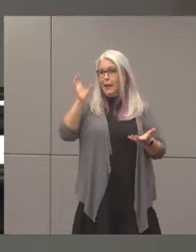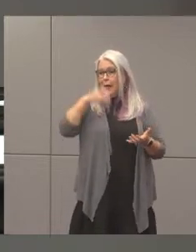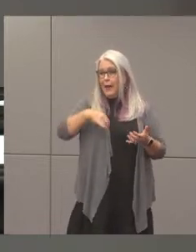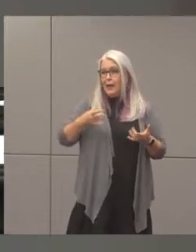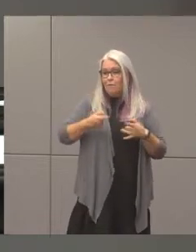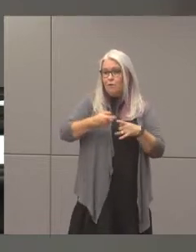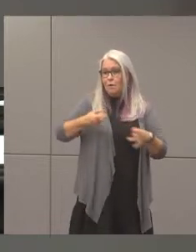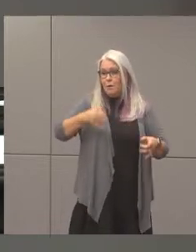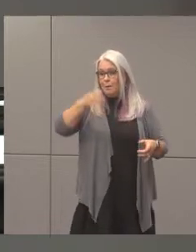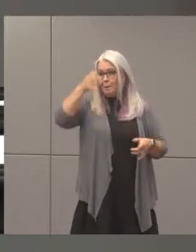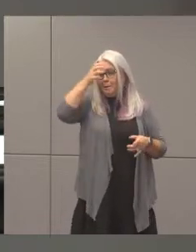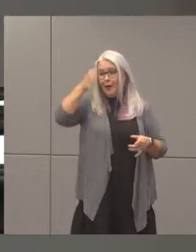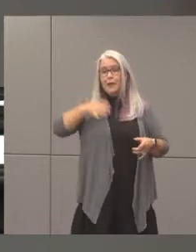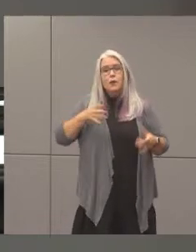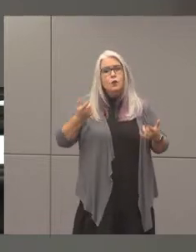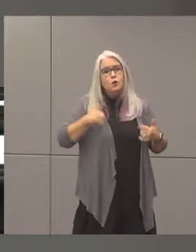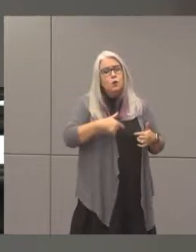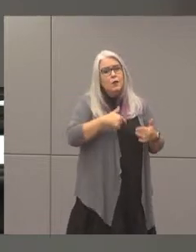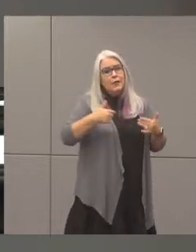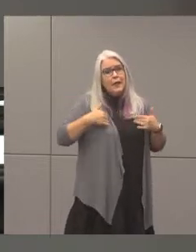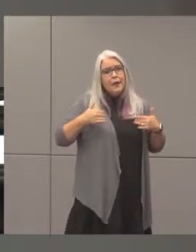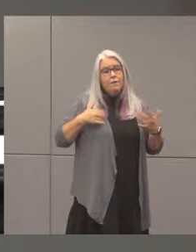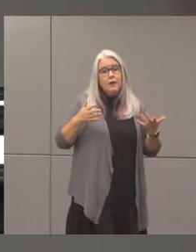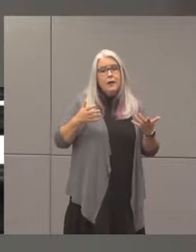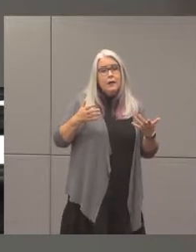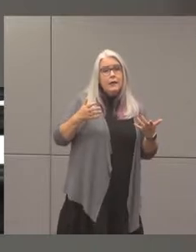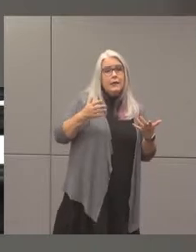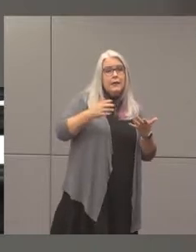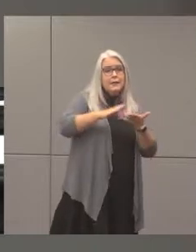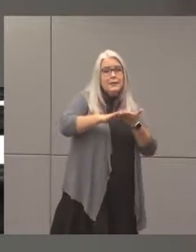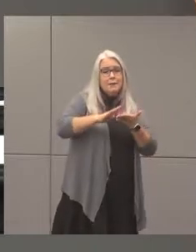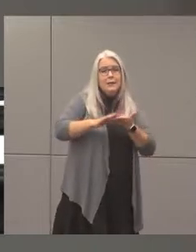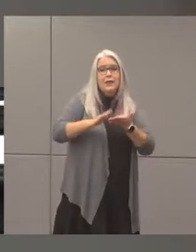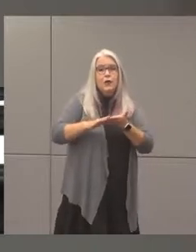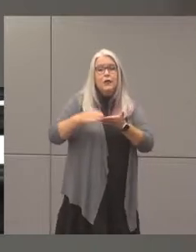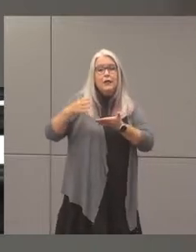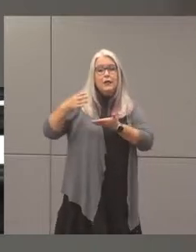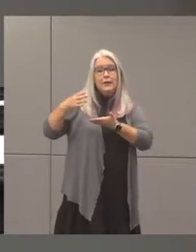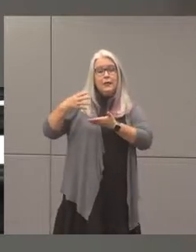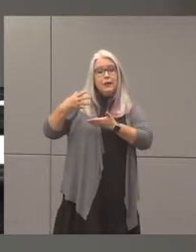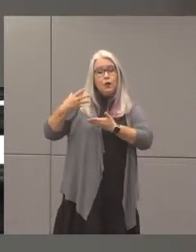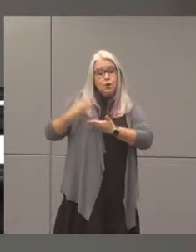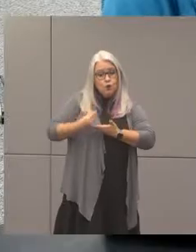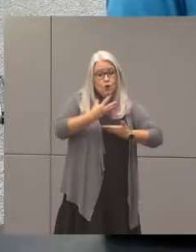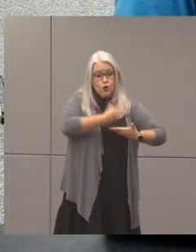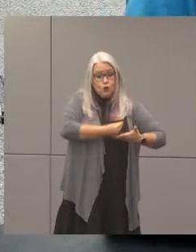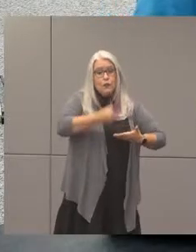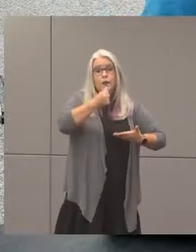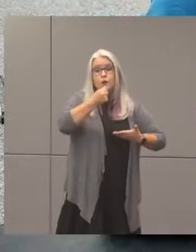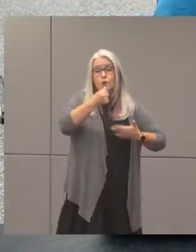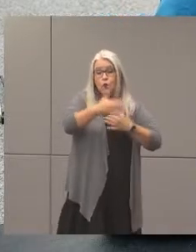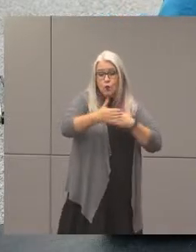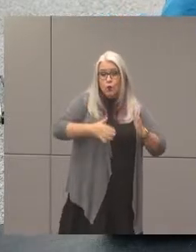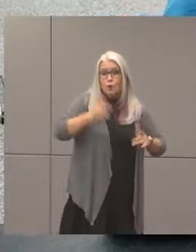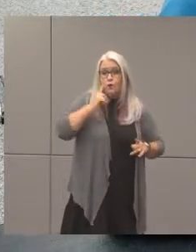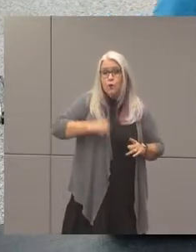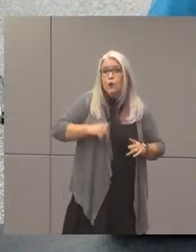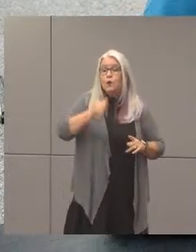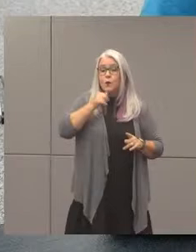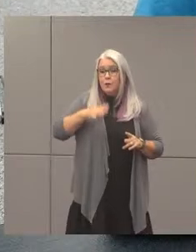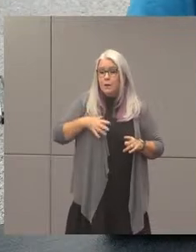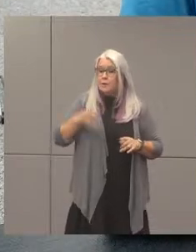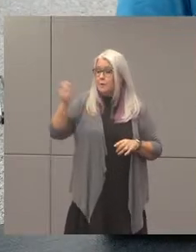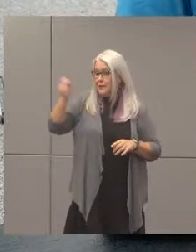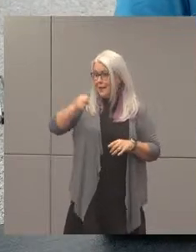man, but do we have a sanitary lactating room for women in there? We do,